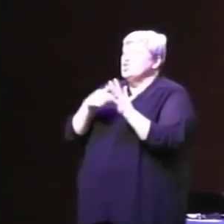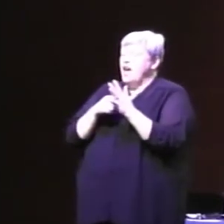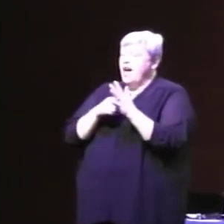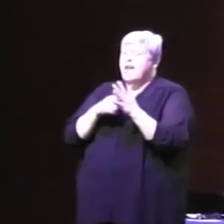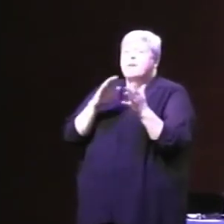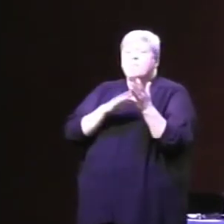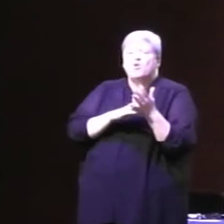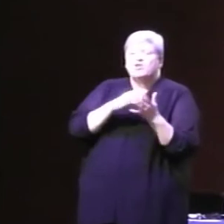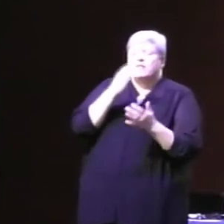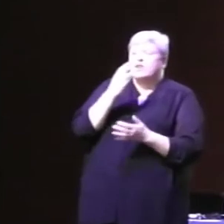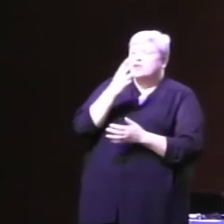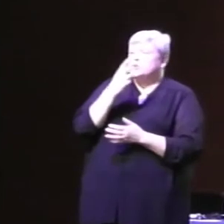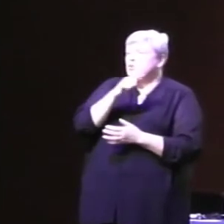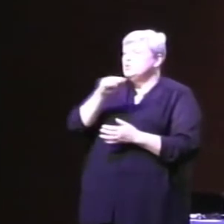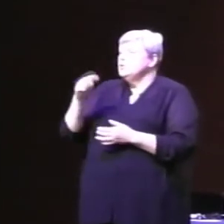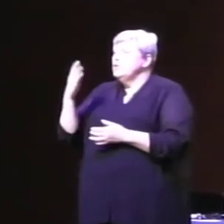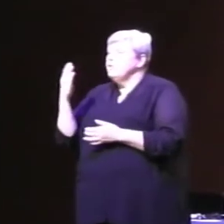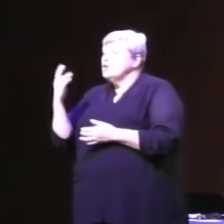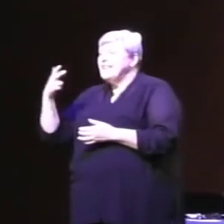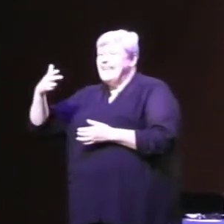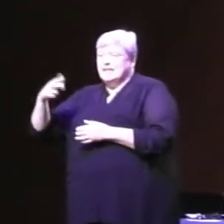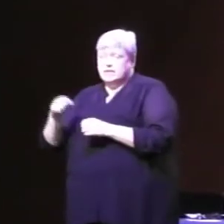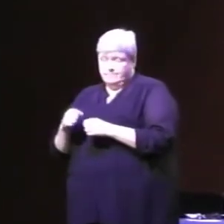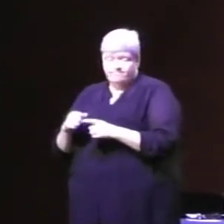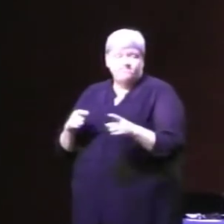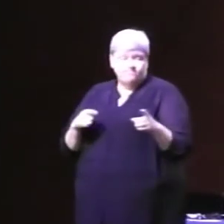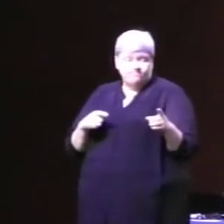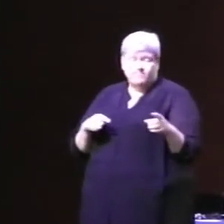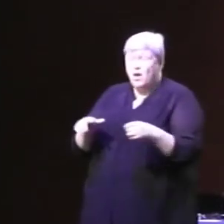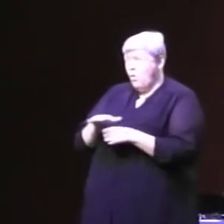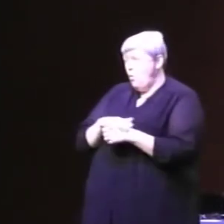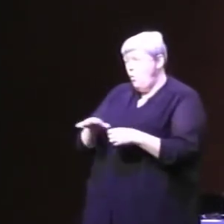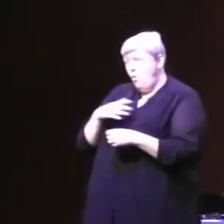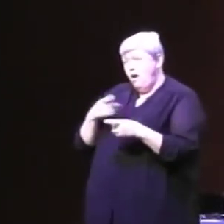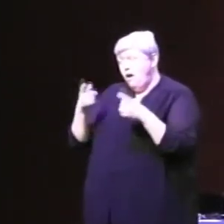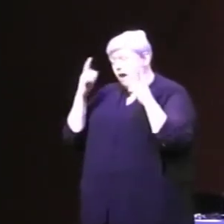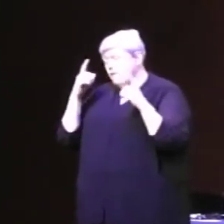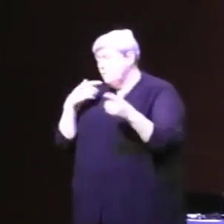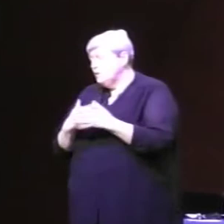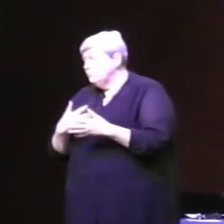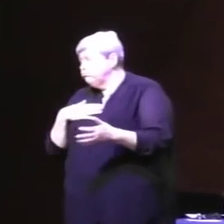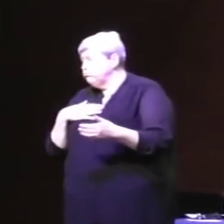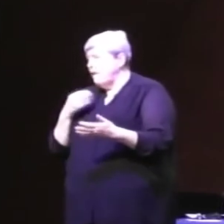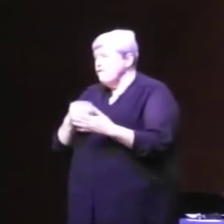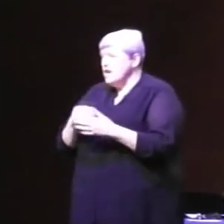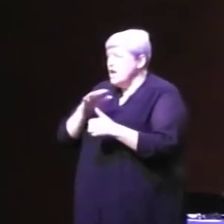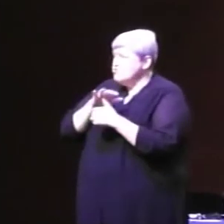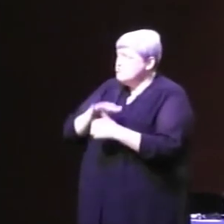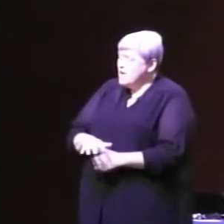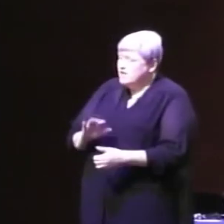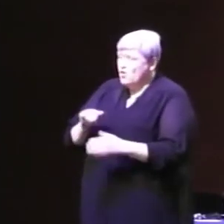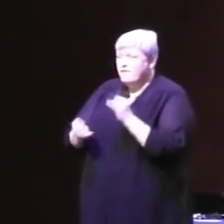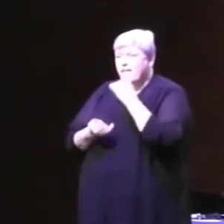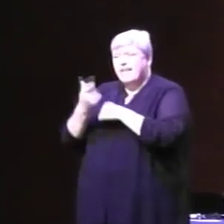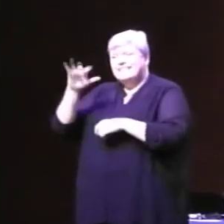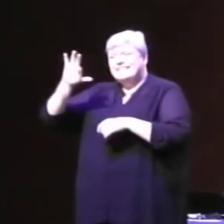public finance and local government cuts. Congress, local government has been under increasing financial pressure over the last decade. 8